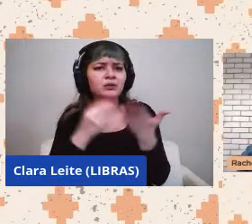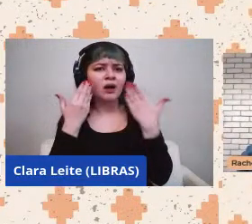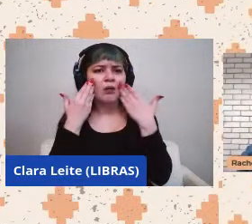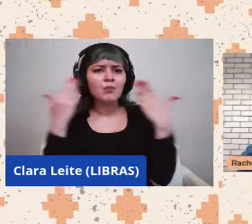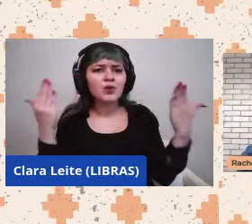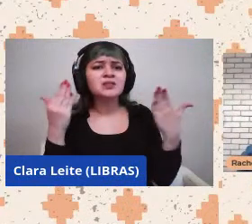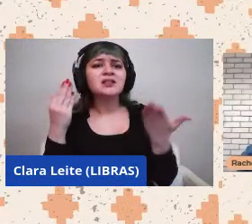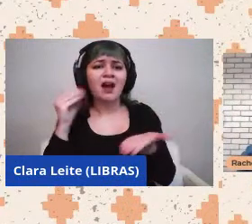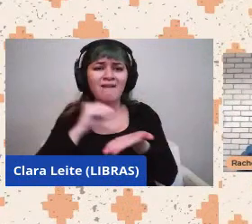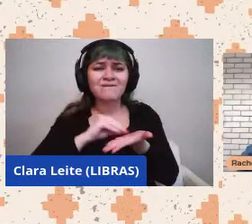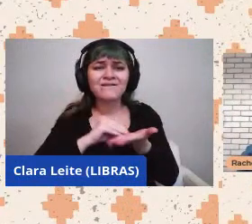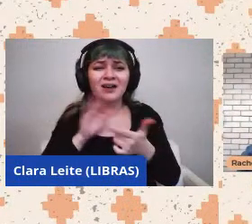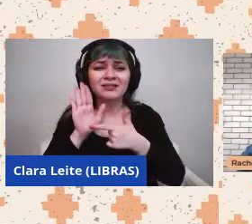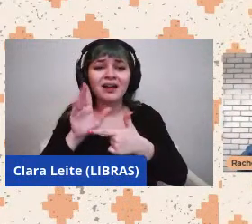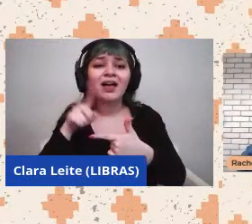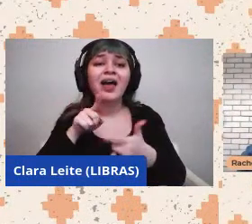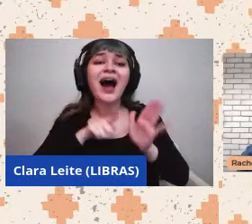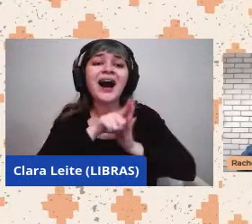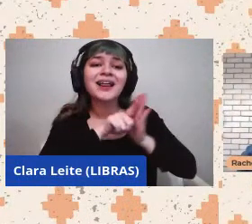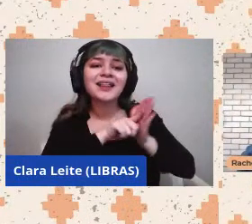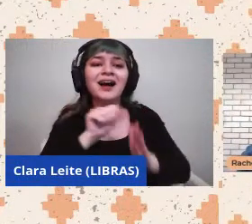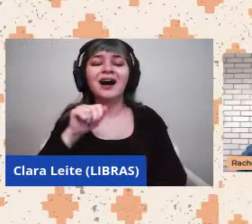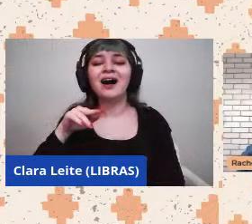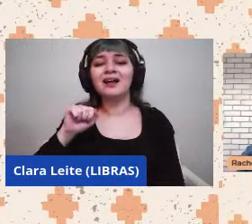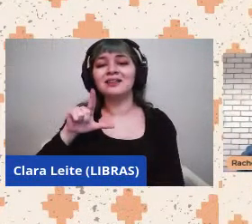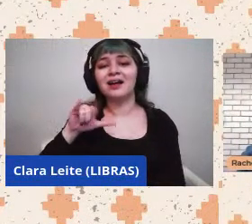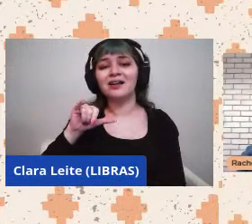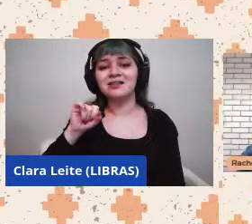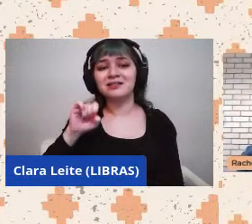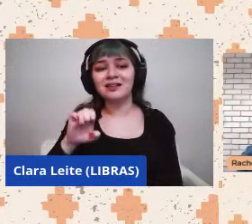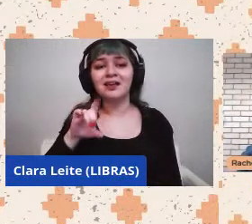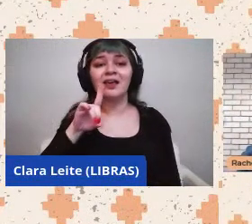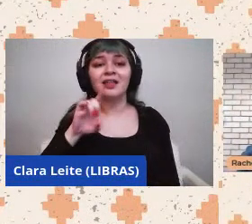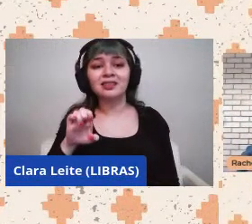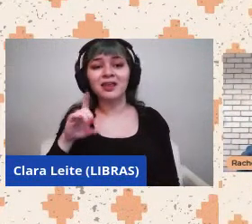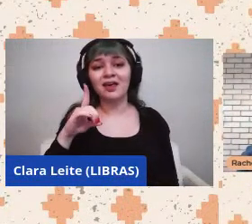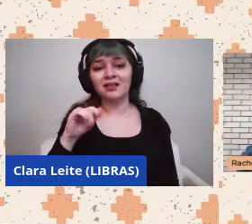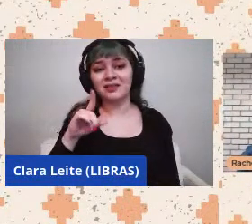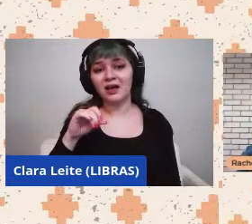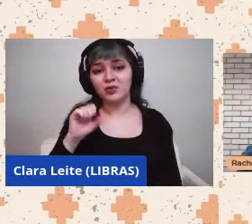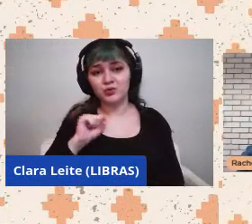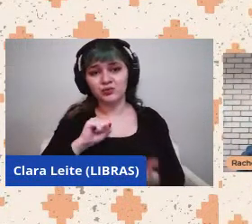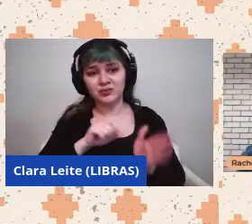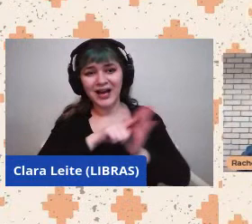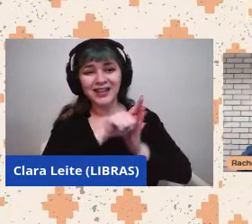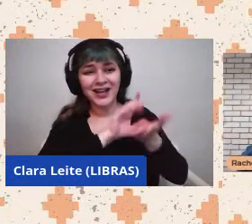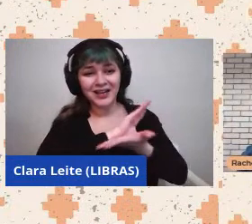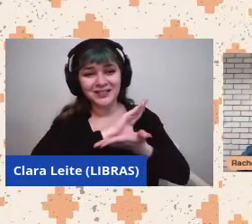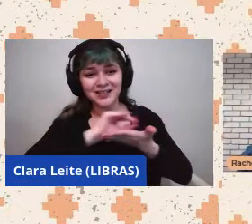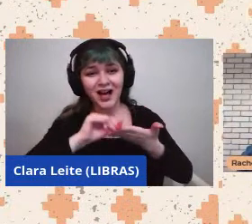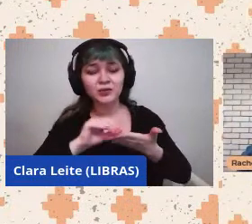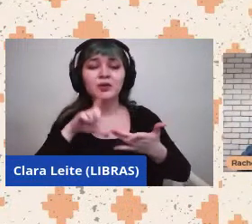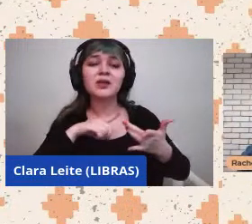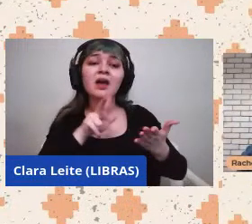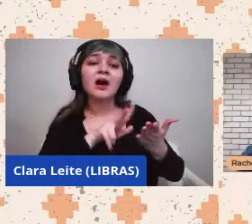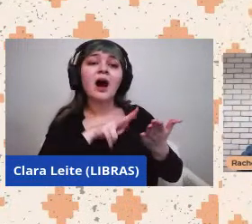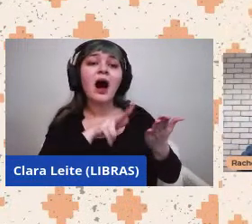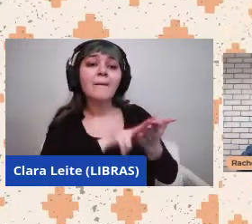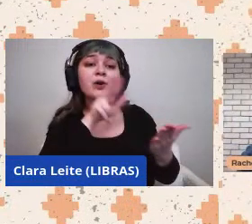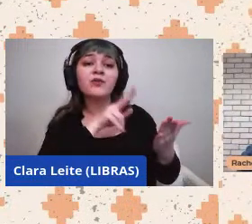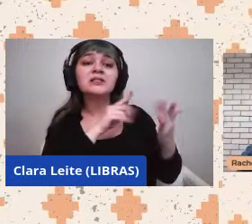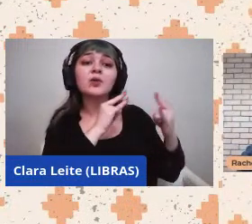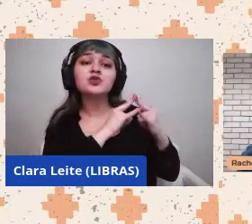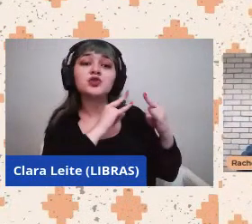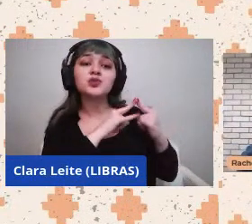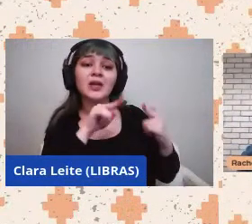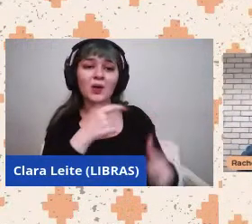is data analysis. And typically, when you're going through institutional approval within England, you're very,